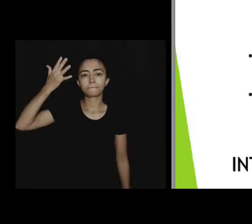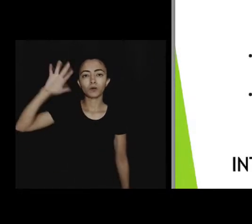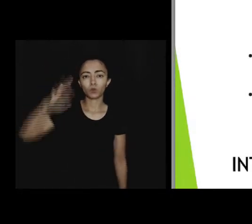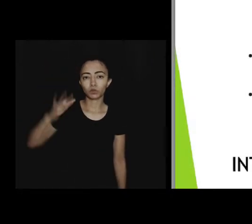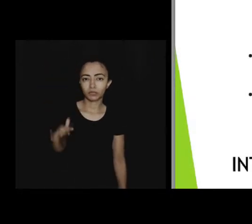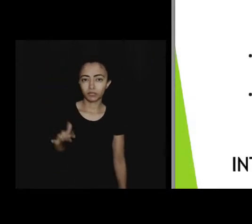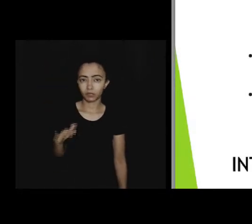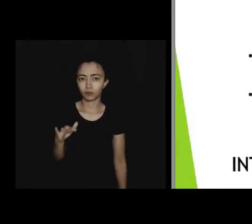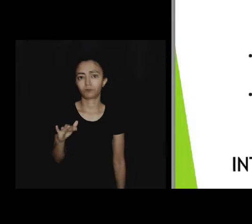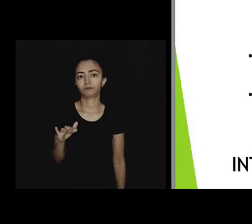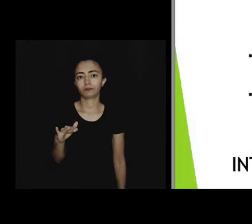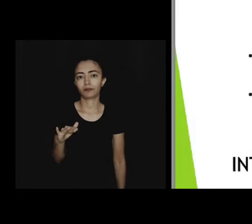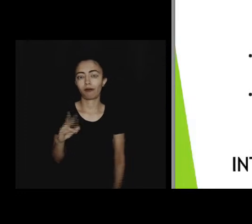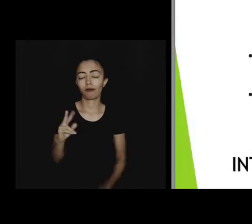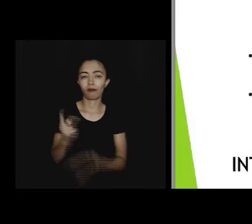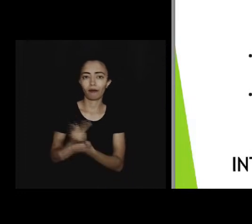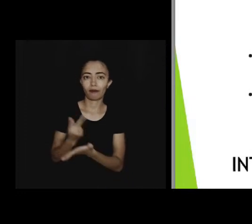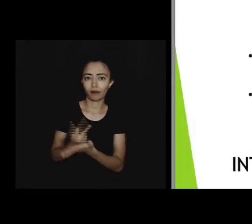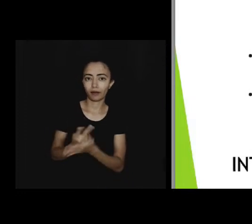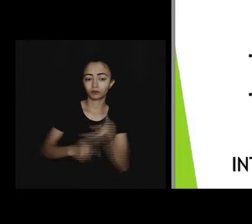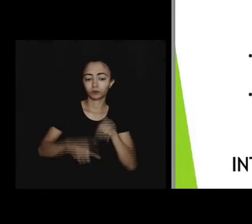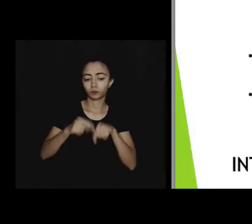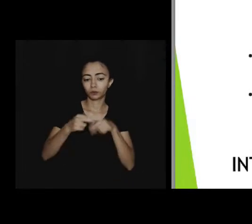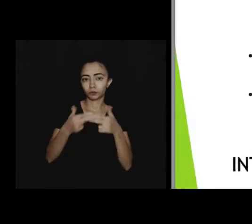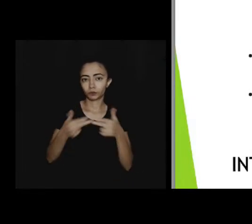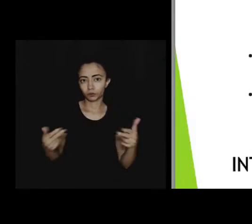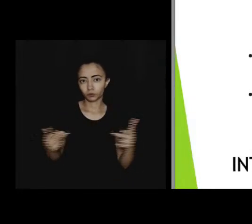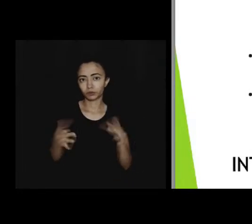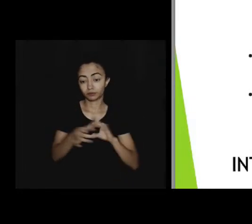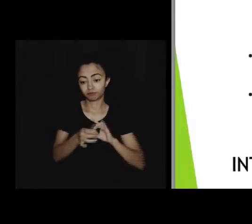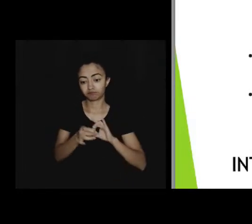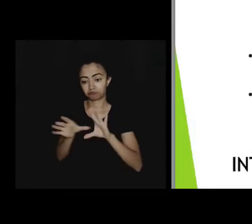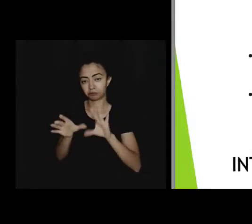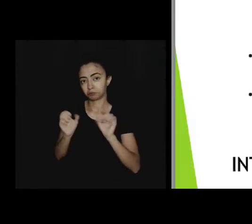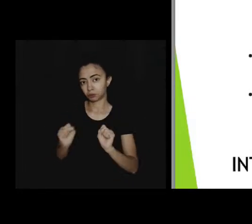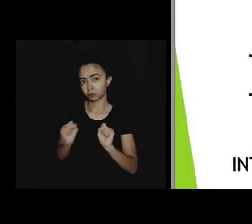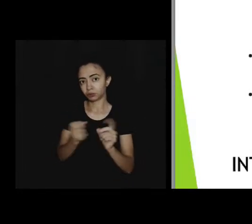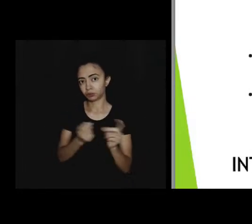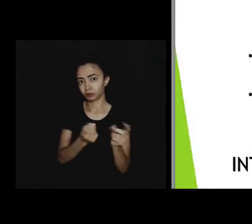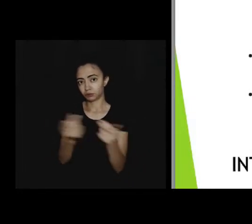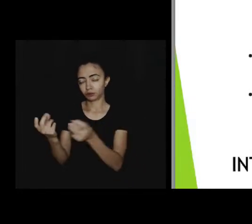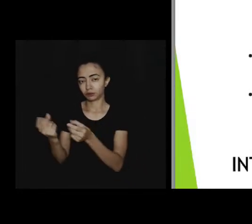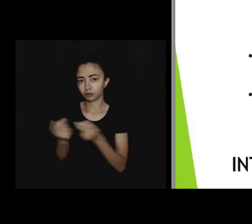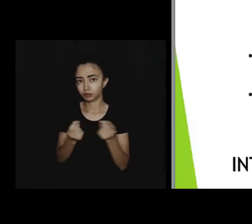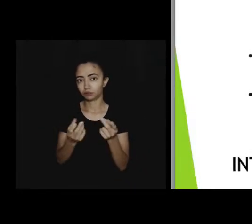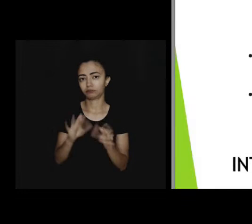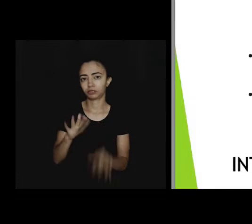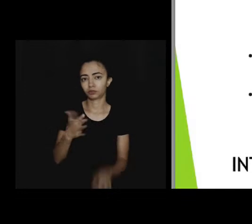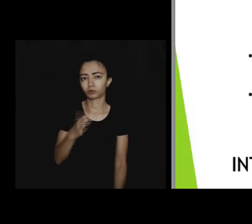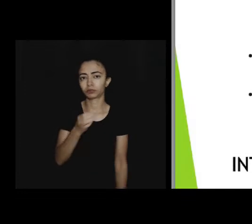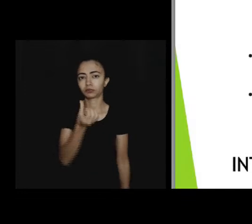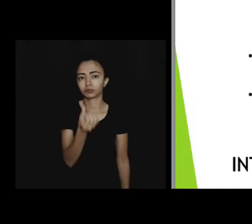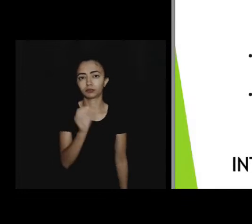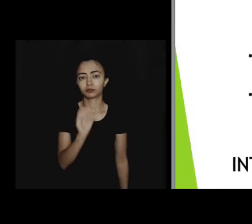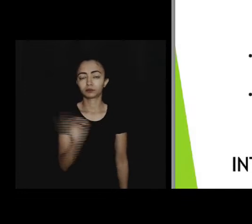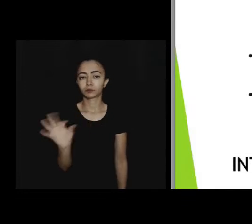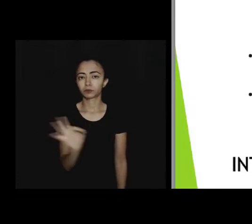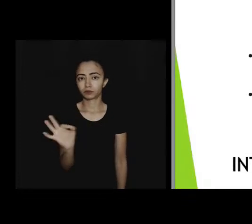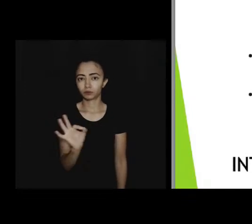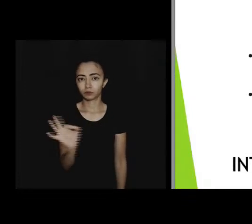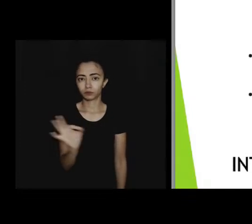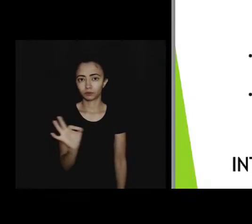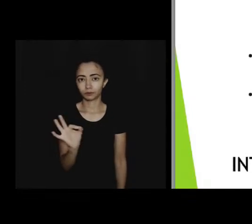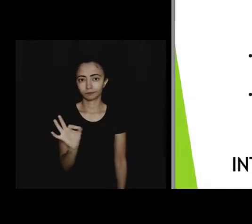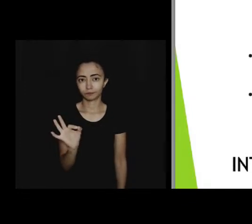we see most of the commercial promotion is really inadequate of those products that are allowed. We saw